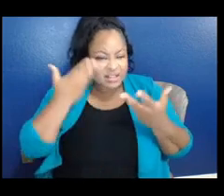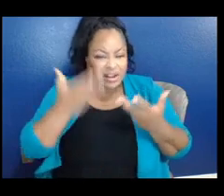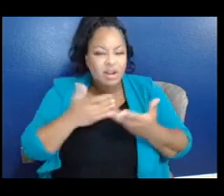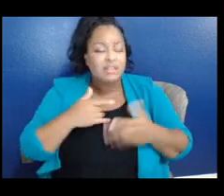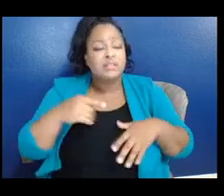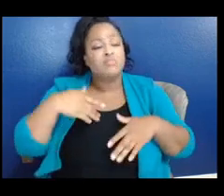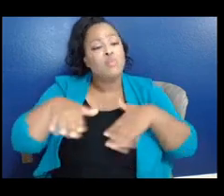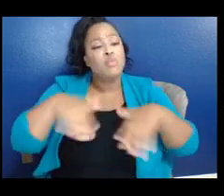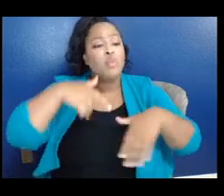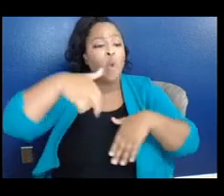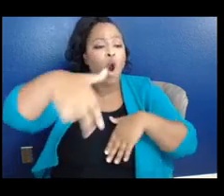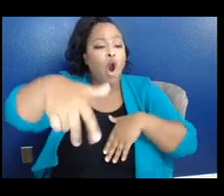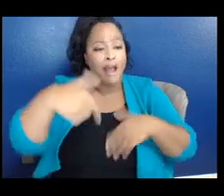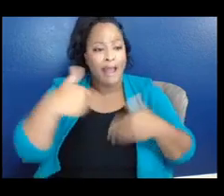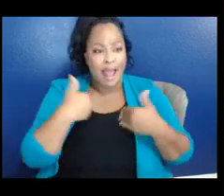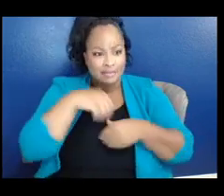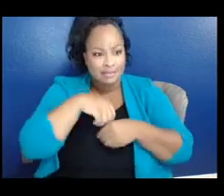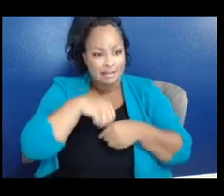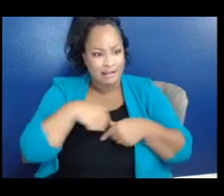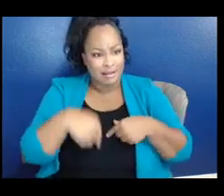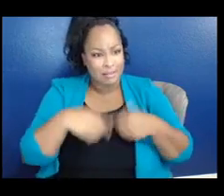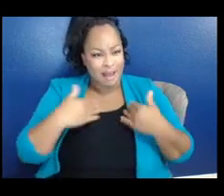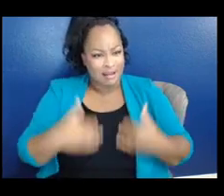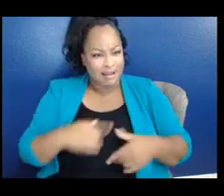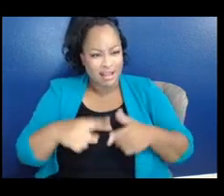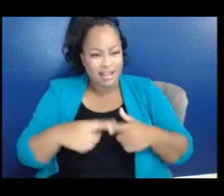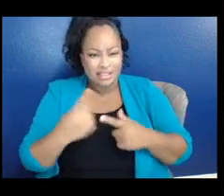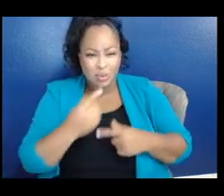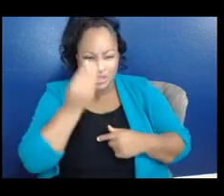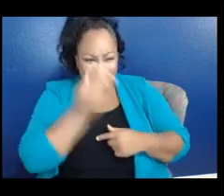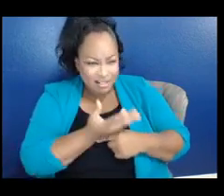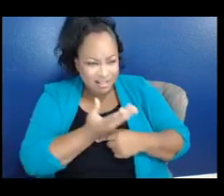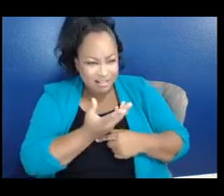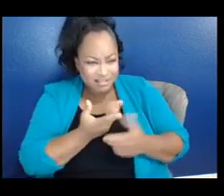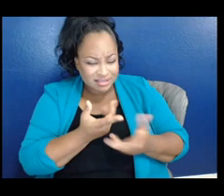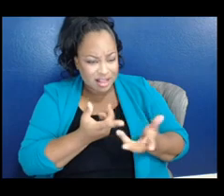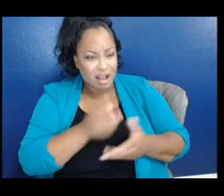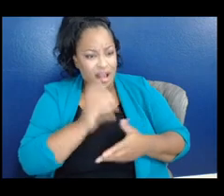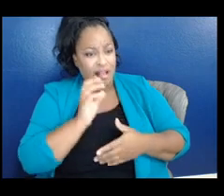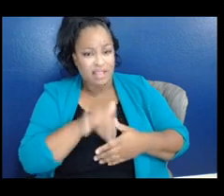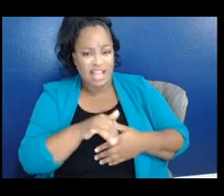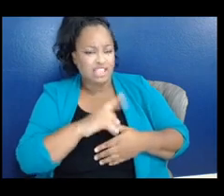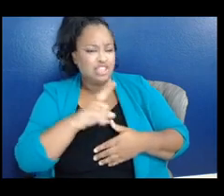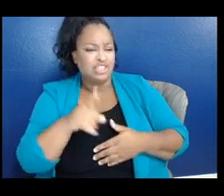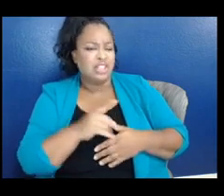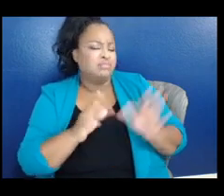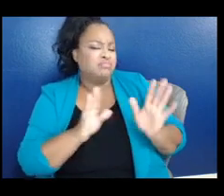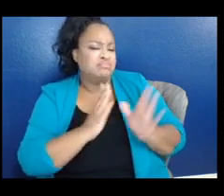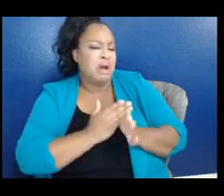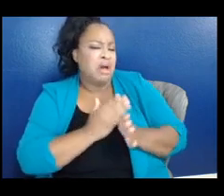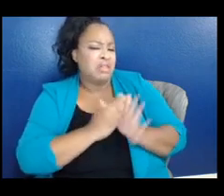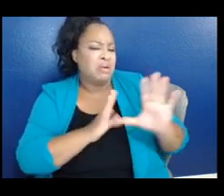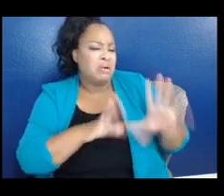You know, we're just walking around with this inside our bodies. And then someone's telling us that these are just a nuisance. They're just